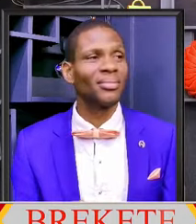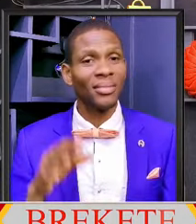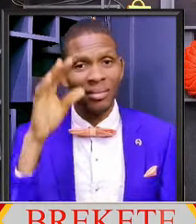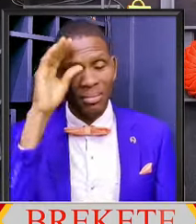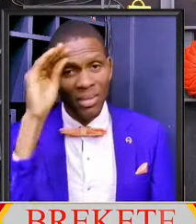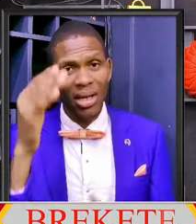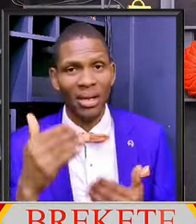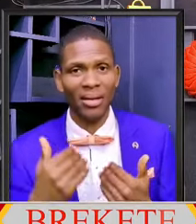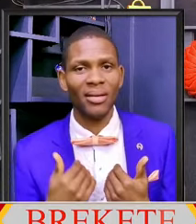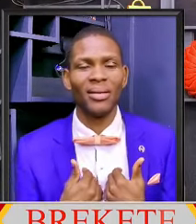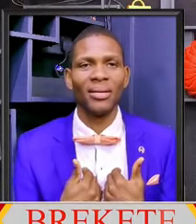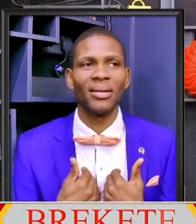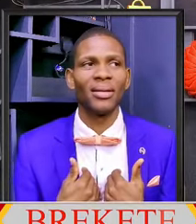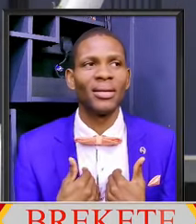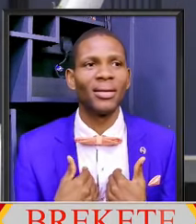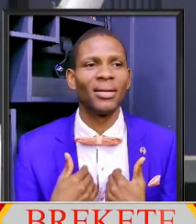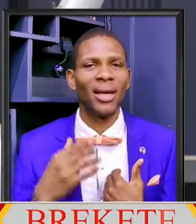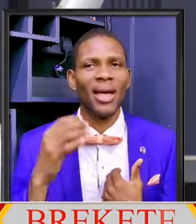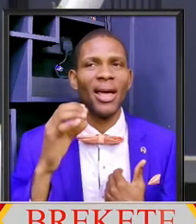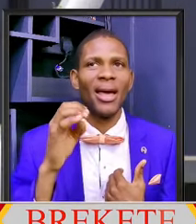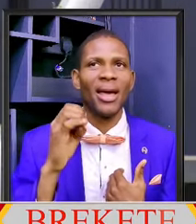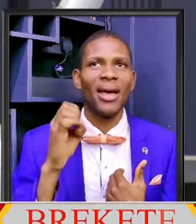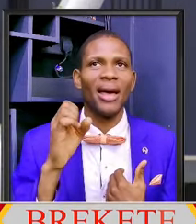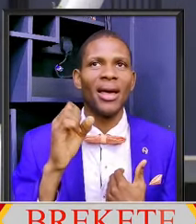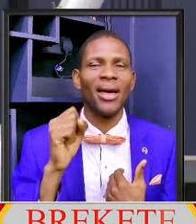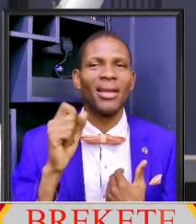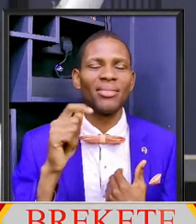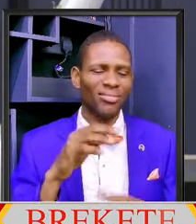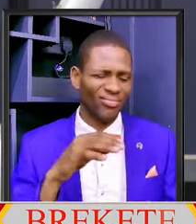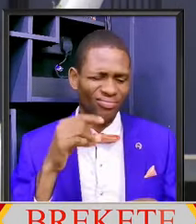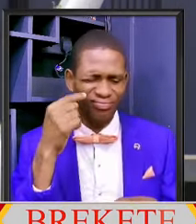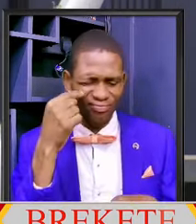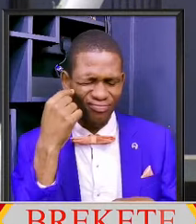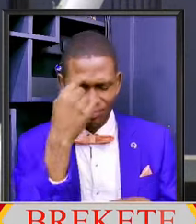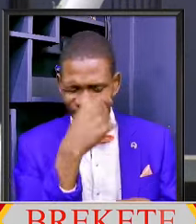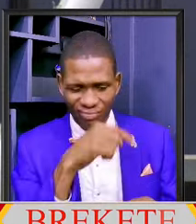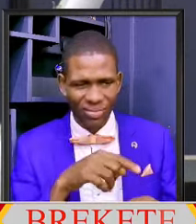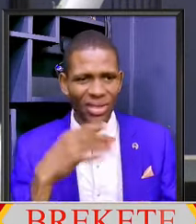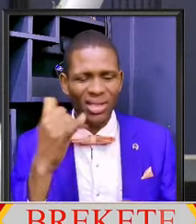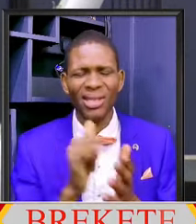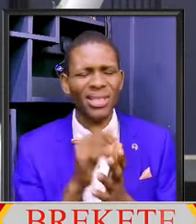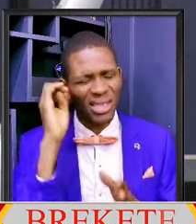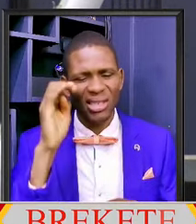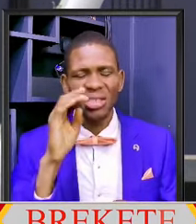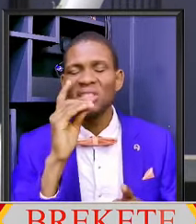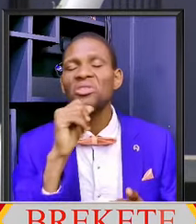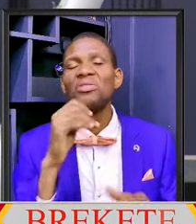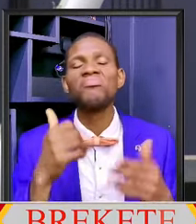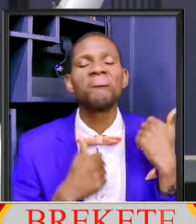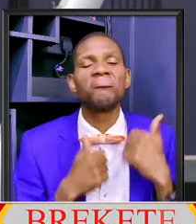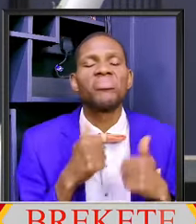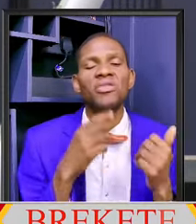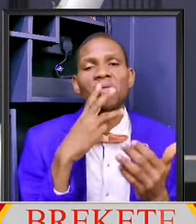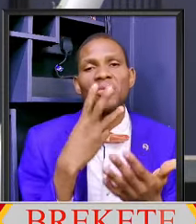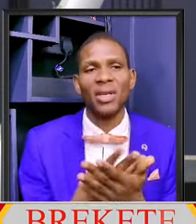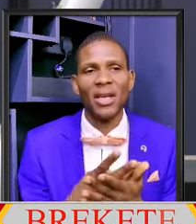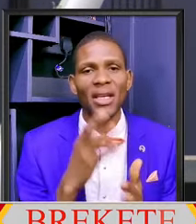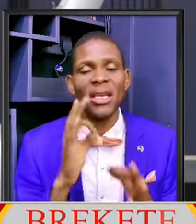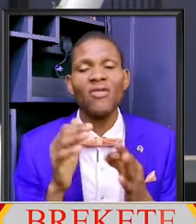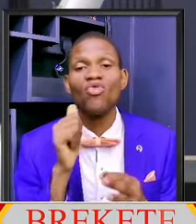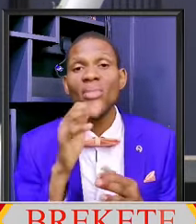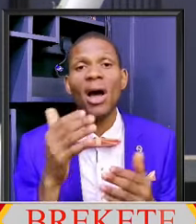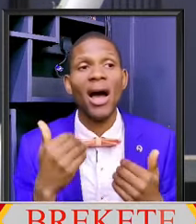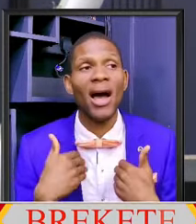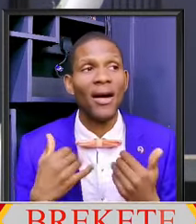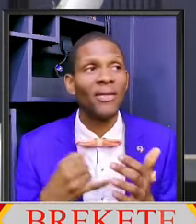Man get eczema, pimples, and rashes for body. They say, you know, they bath well. If woman